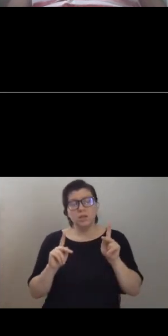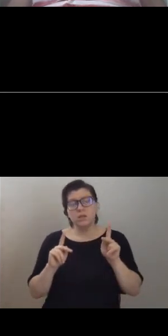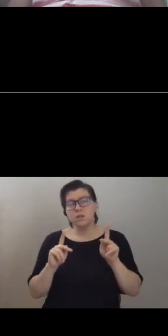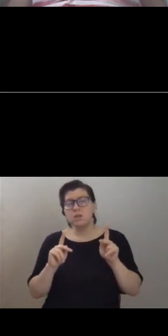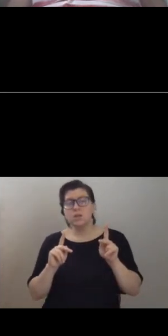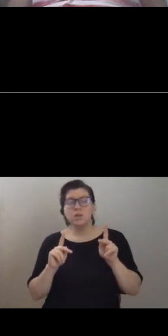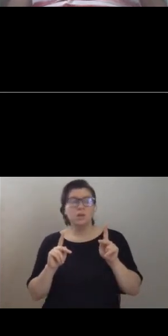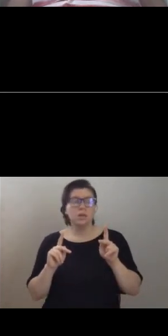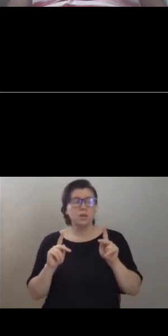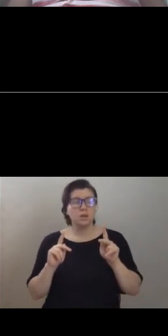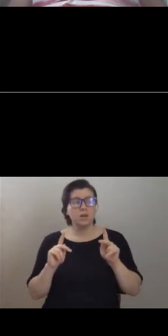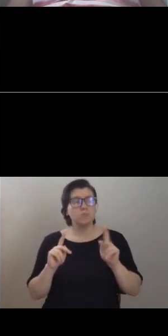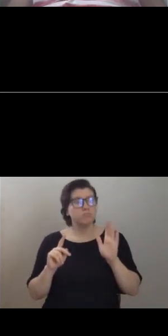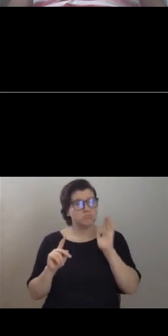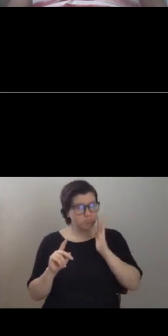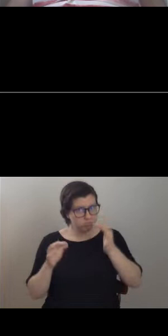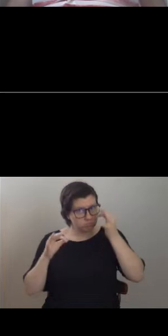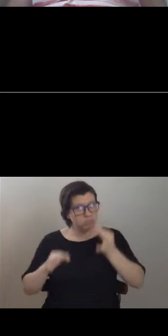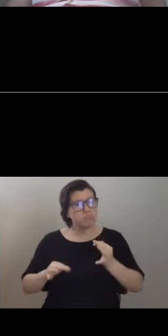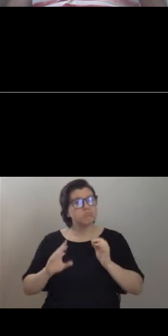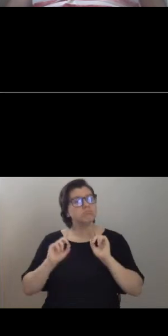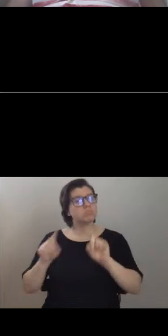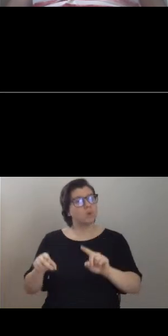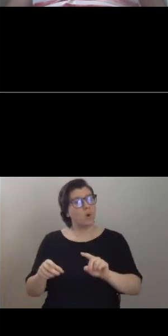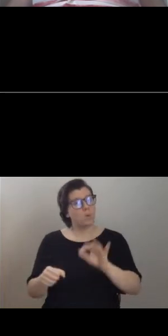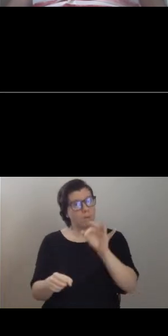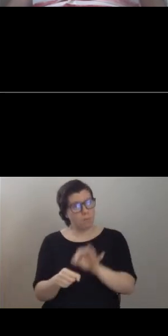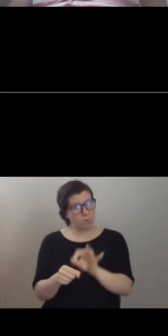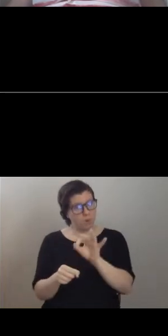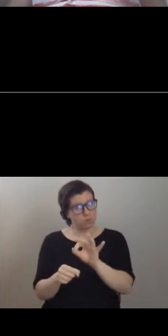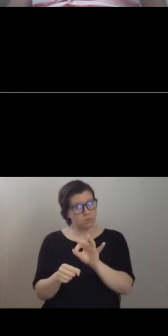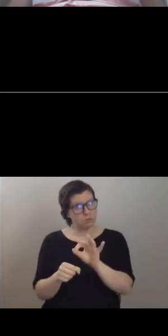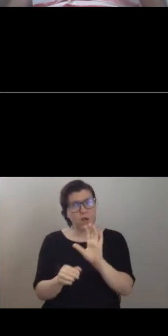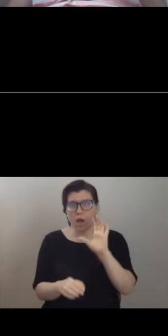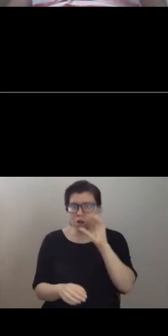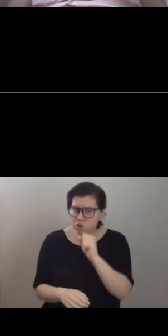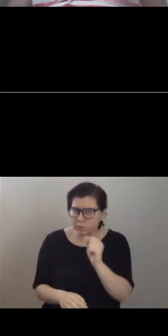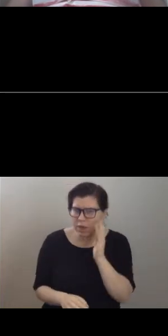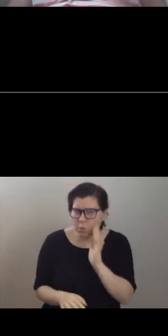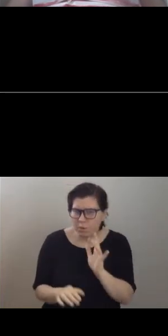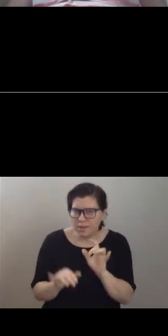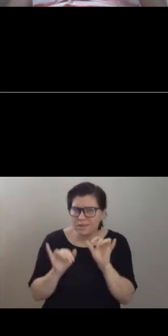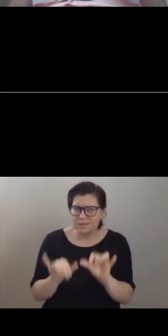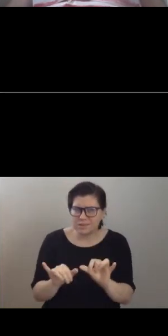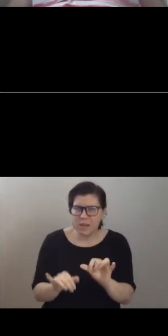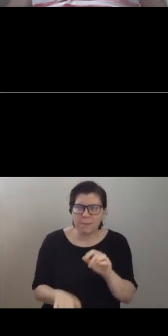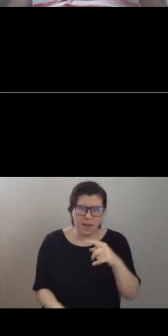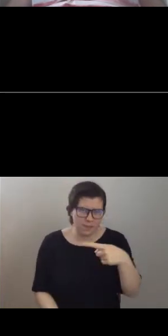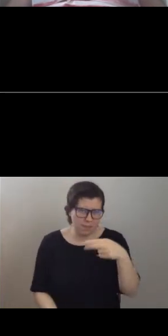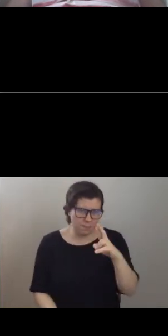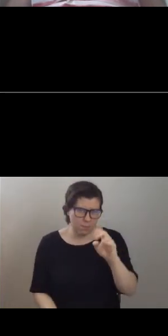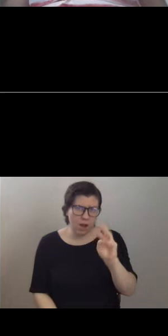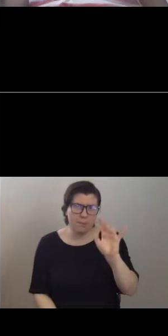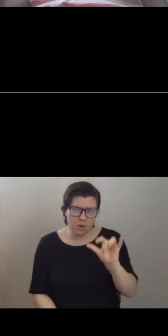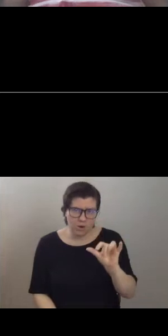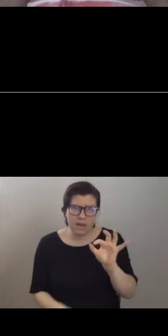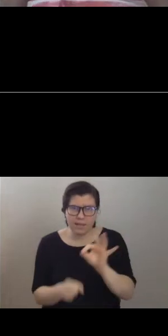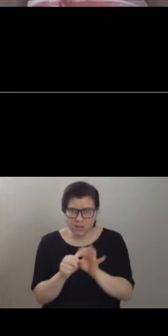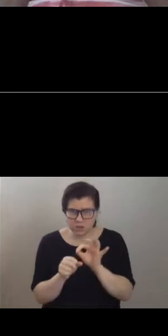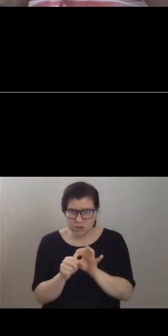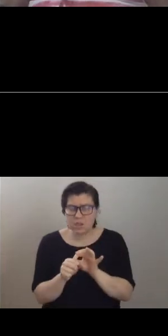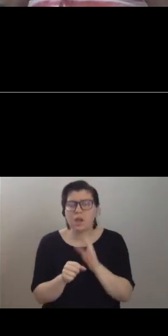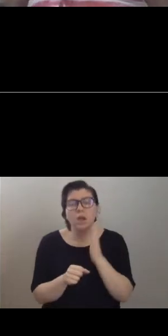opt to go to the polls, assuming that everything is going to be the same as the primary election, there will be a